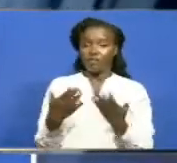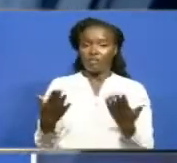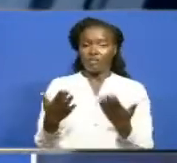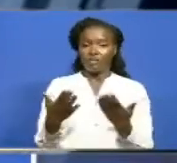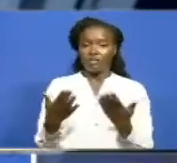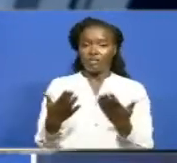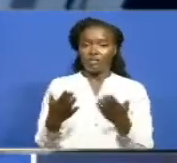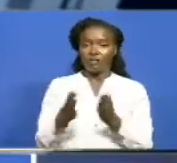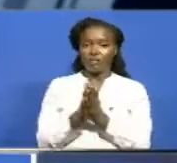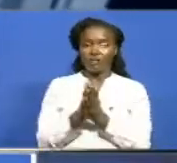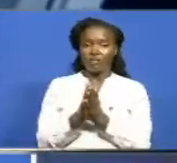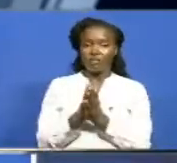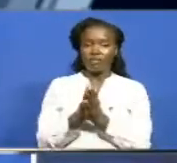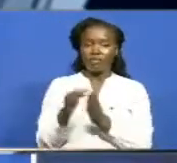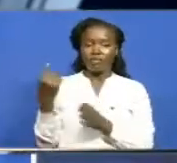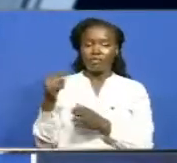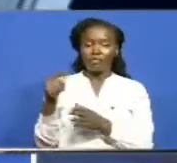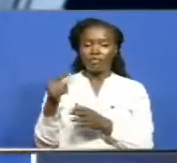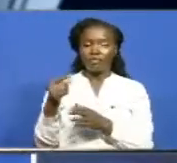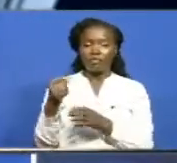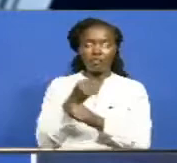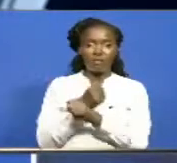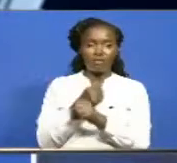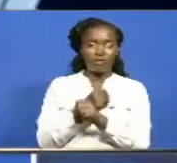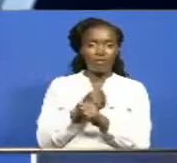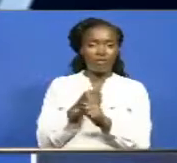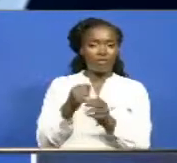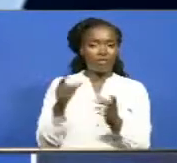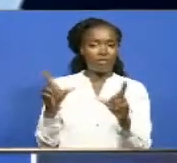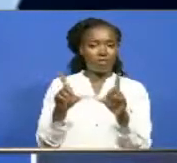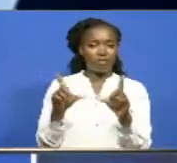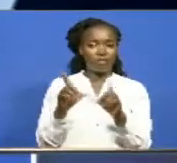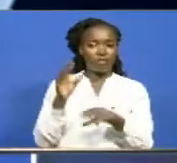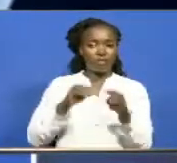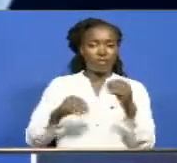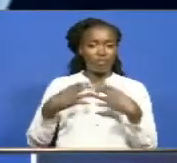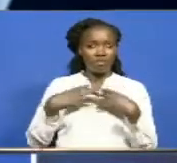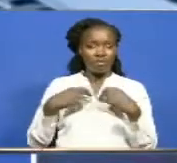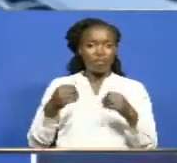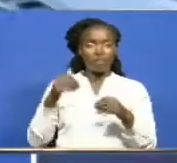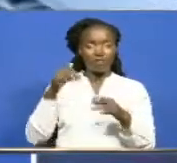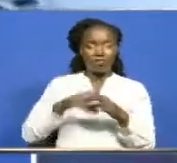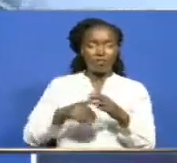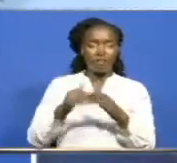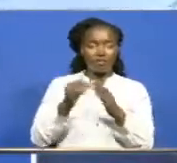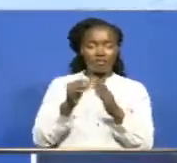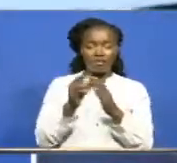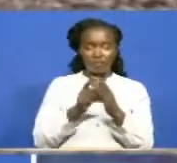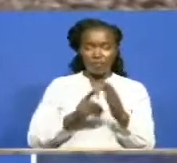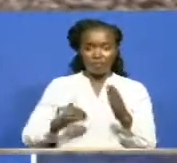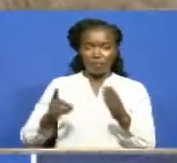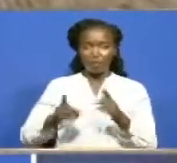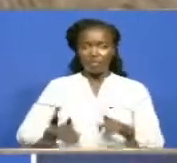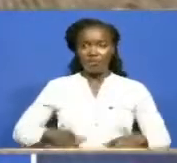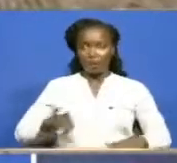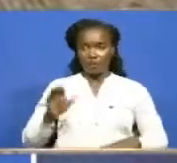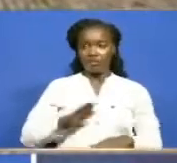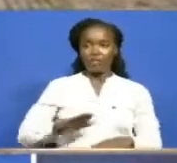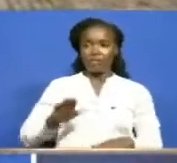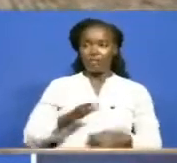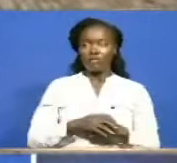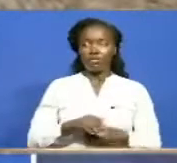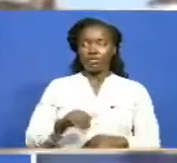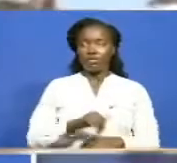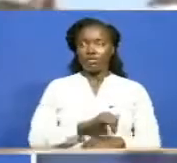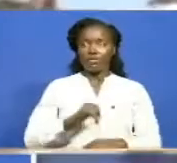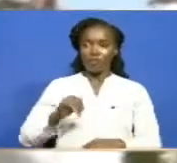Green Guard certified for low chemical emissions contribute to healthier indoor living environments. Finally, Chinese